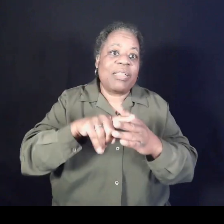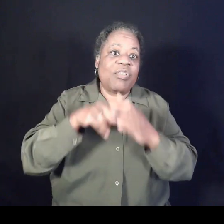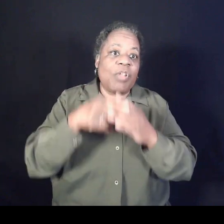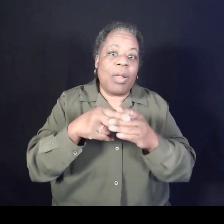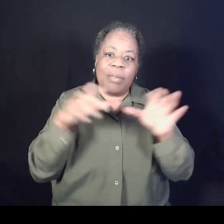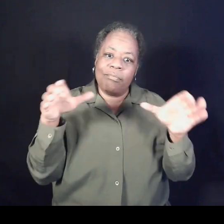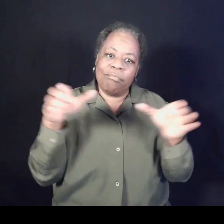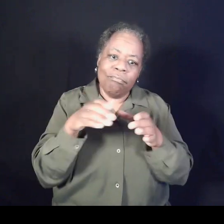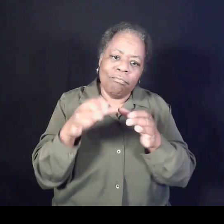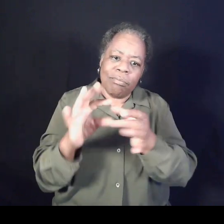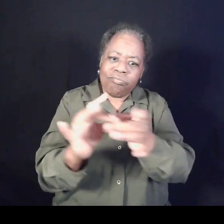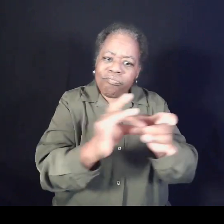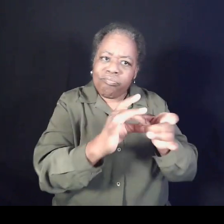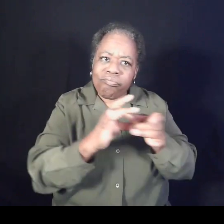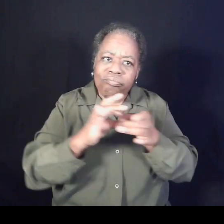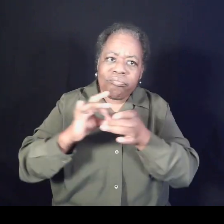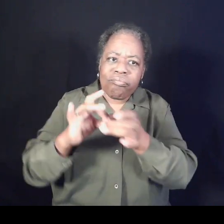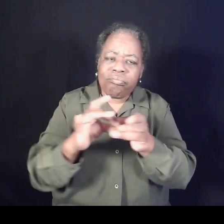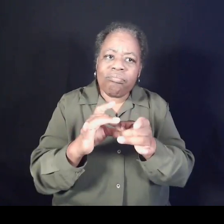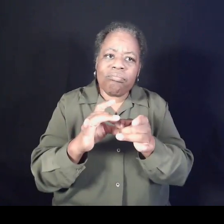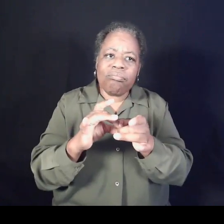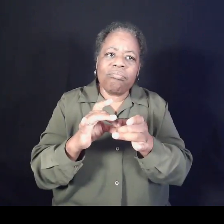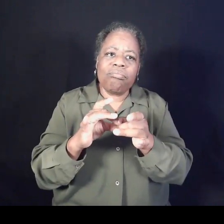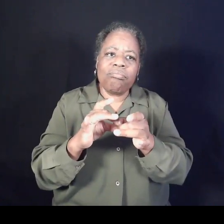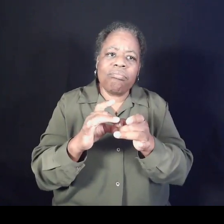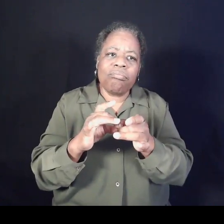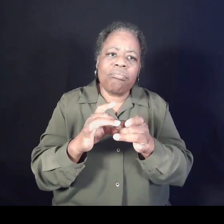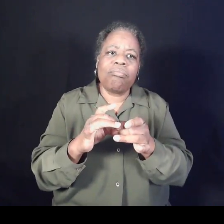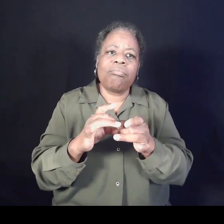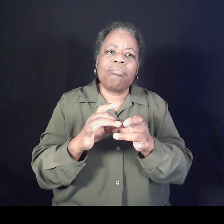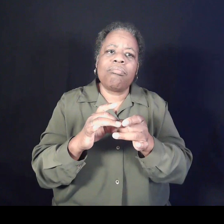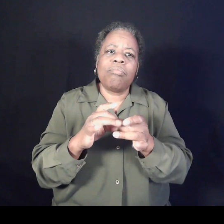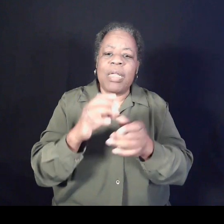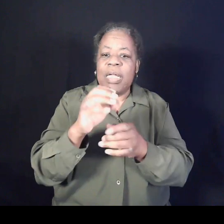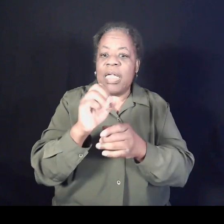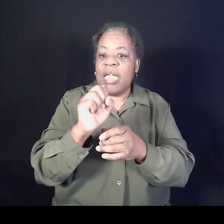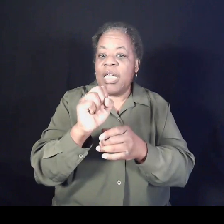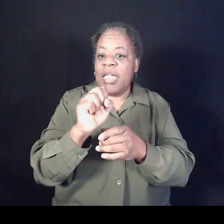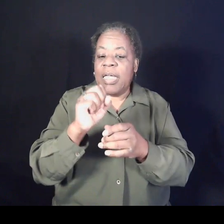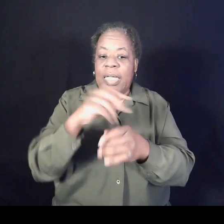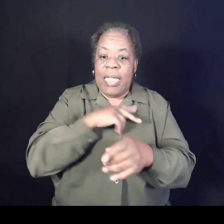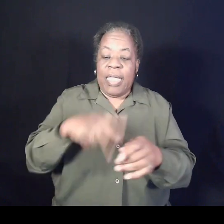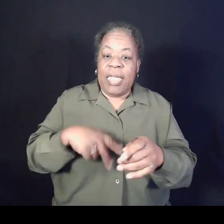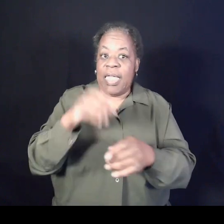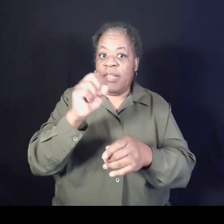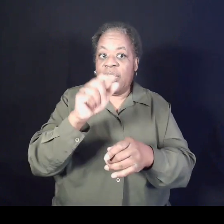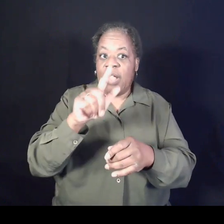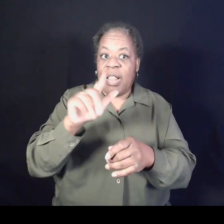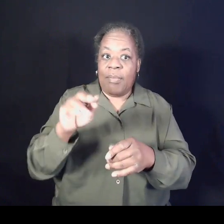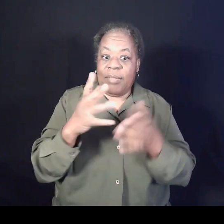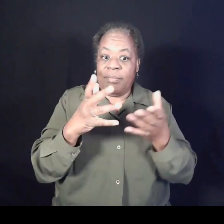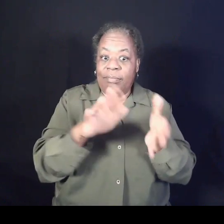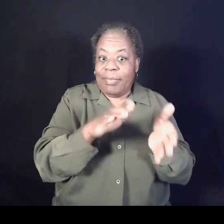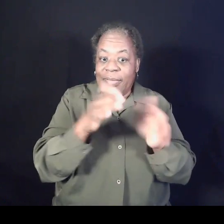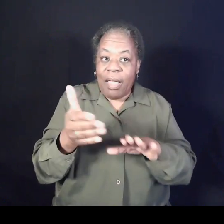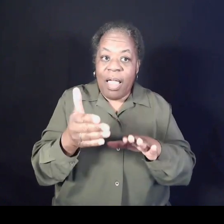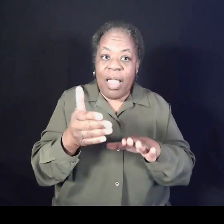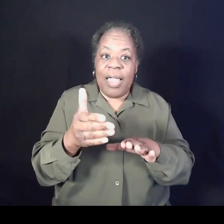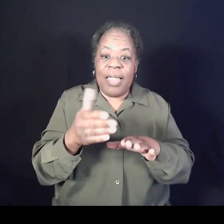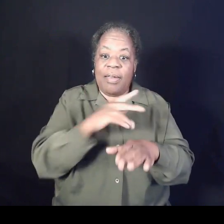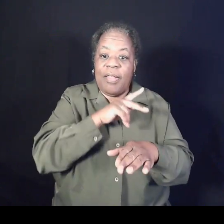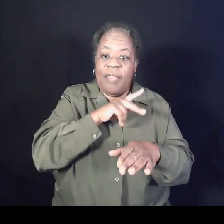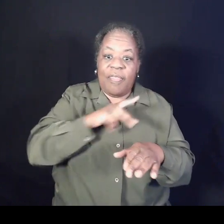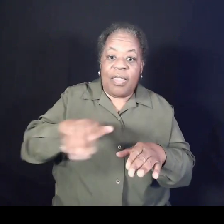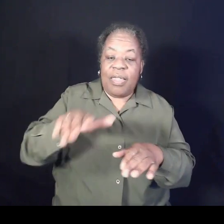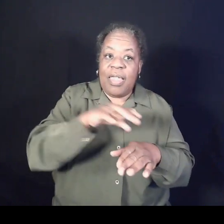kings Saul and David and Jonathan. But after Solomon, it split north and south. Now, Isaiah is